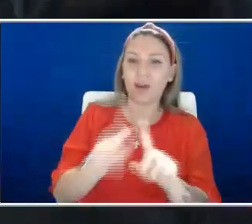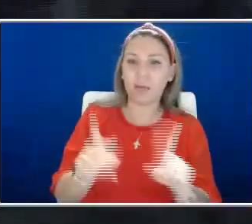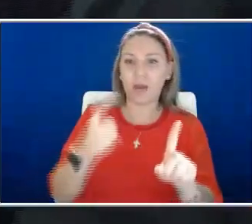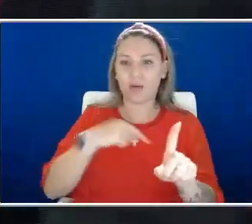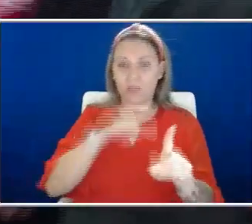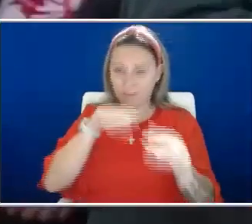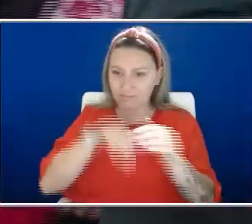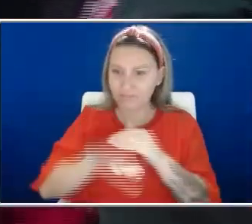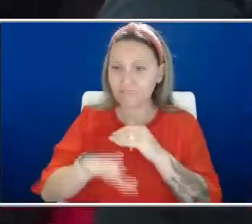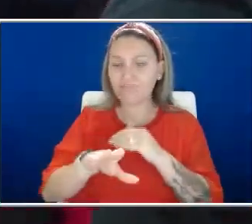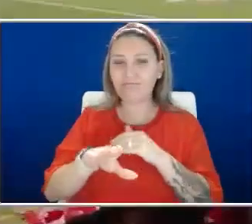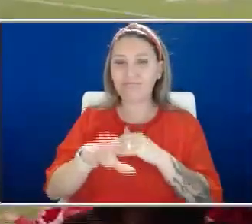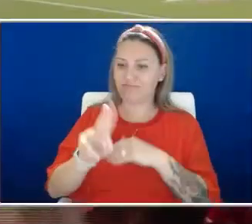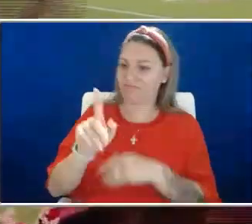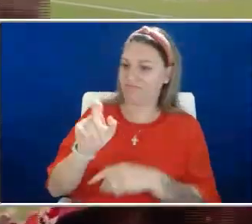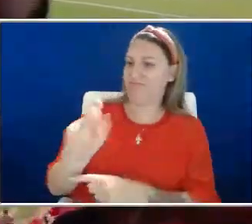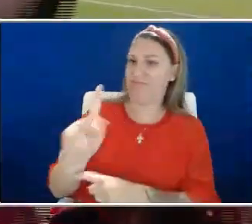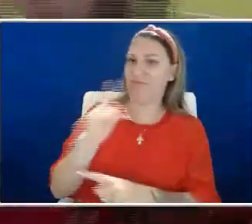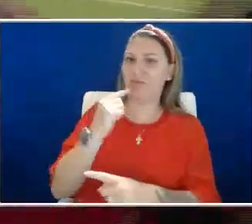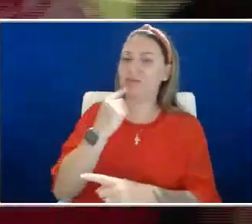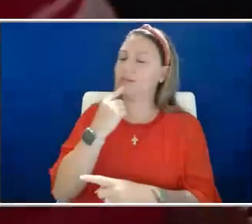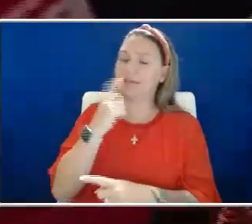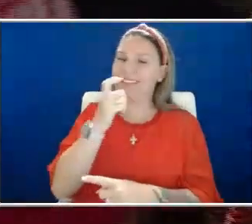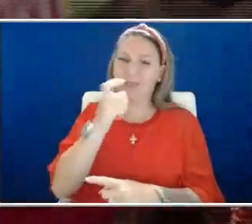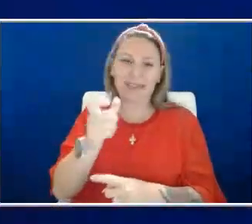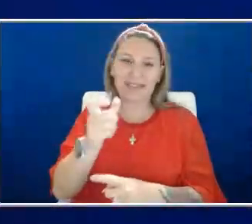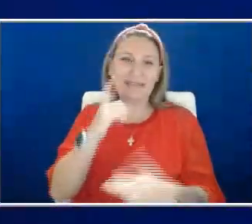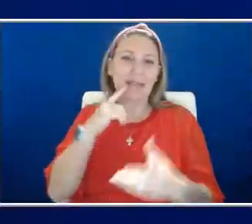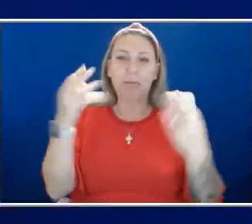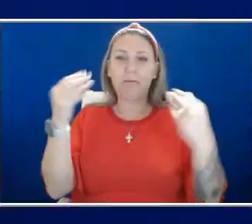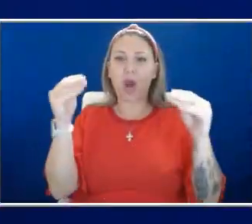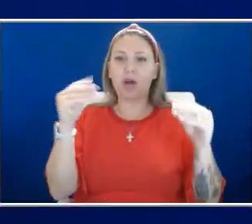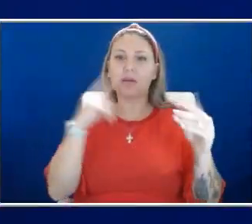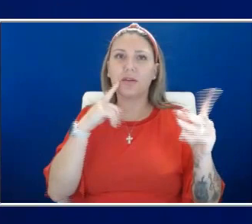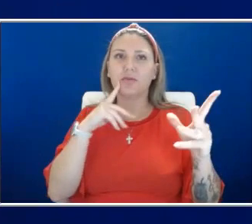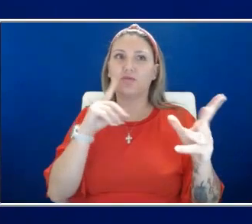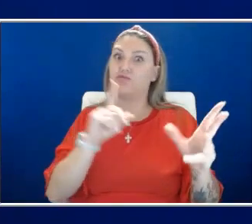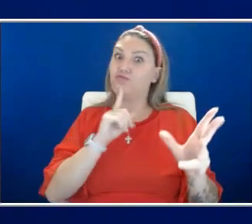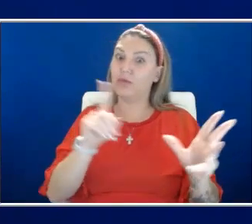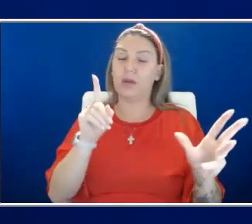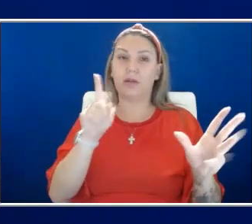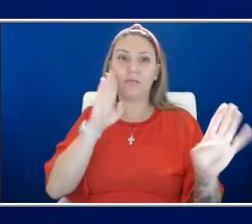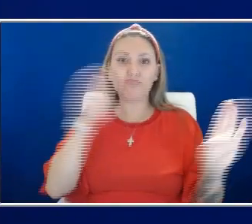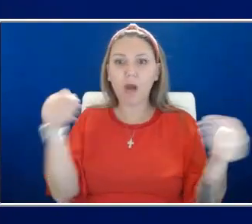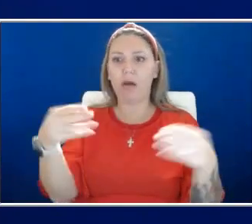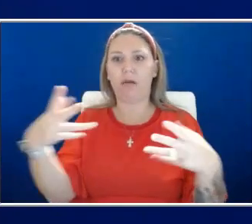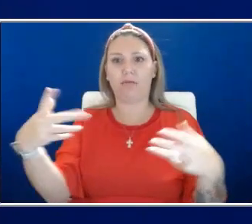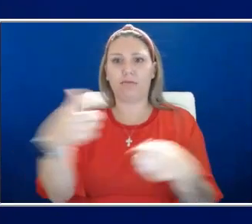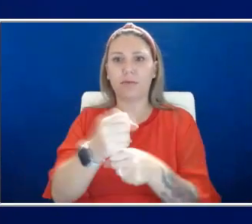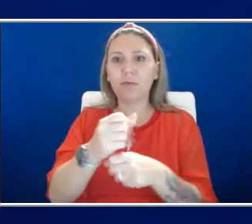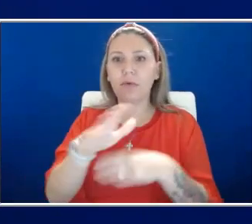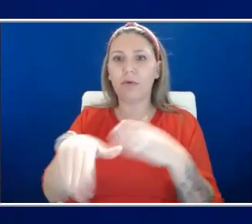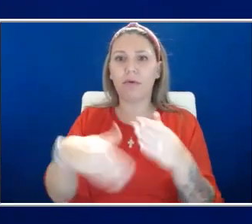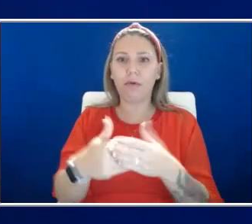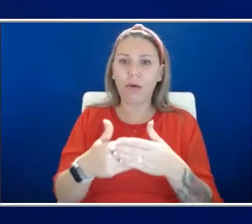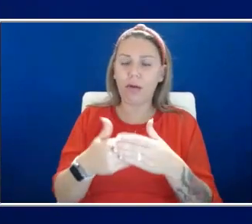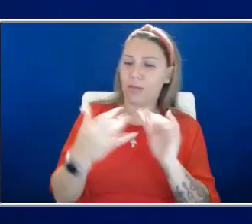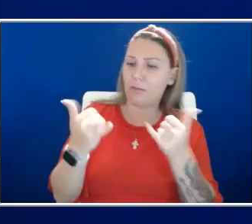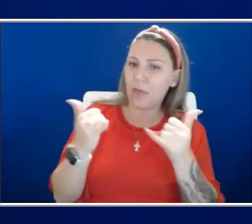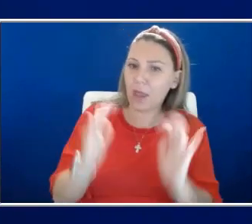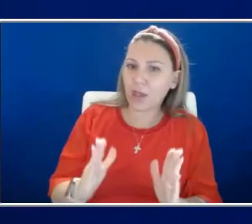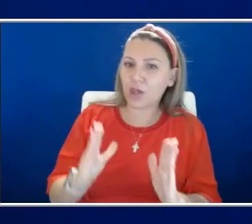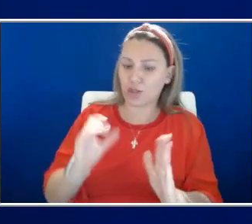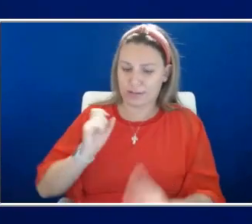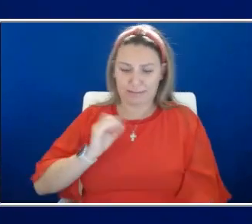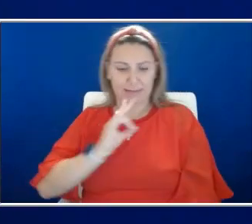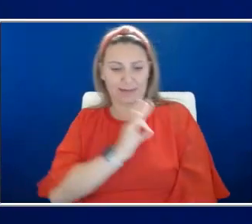said, this was not a marketing deal. This is truly a comprehensive approach. We want to take care of the players. we wanted to take care of the staff, and we wanted to take